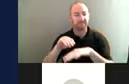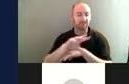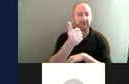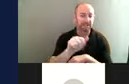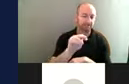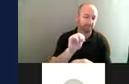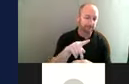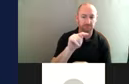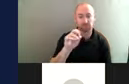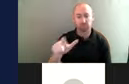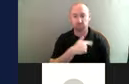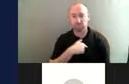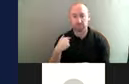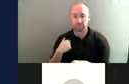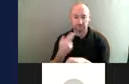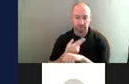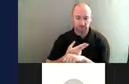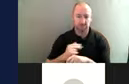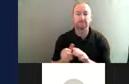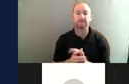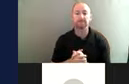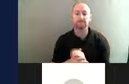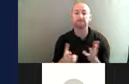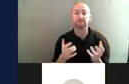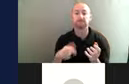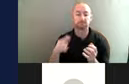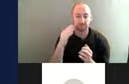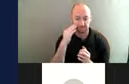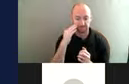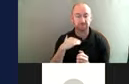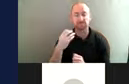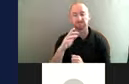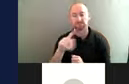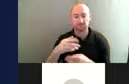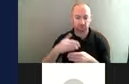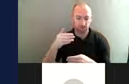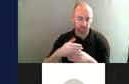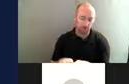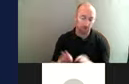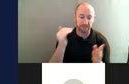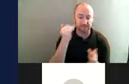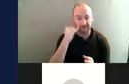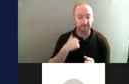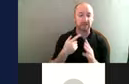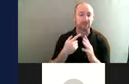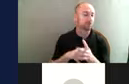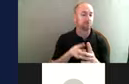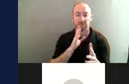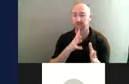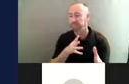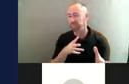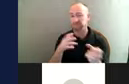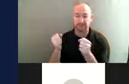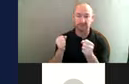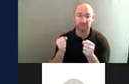work with. And before I dive too deep, I just want you to know I do have the chat window open. So if I start going too fast,